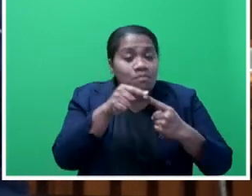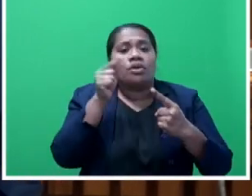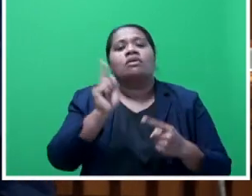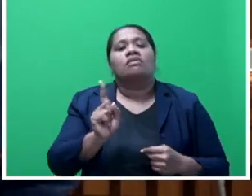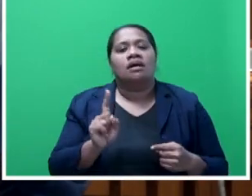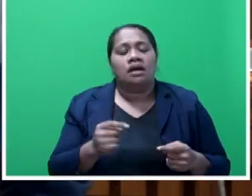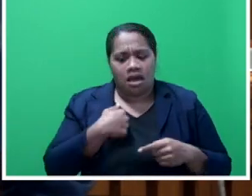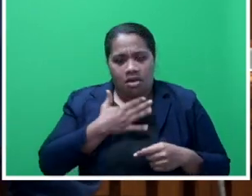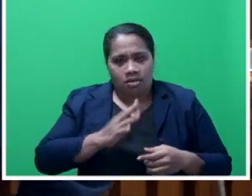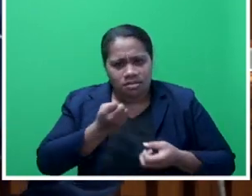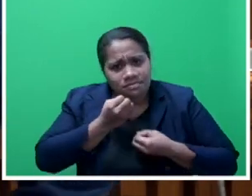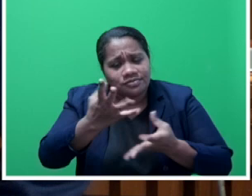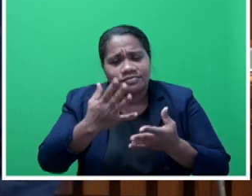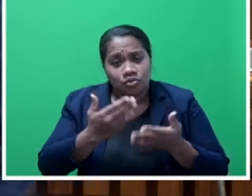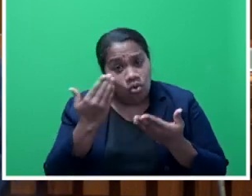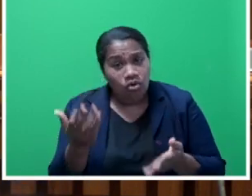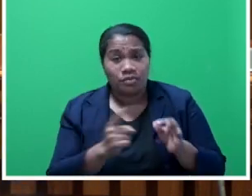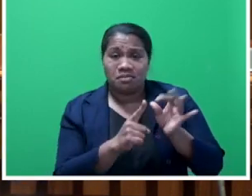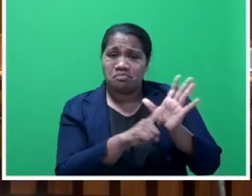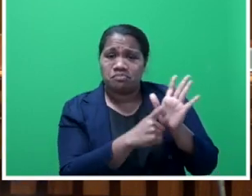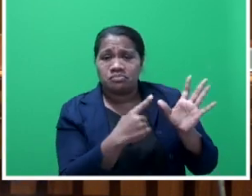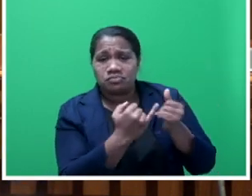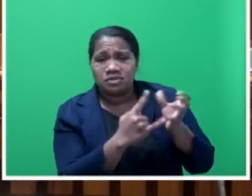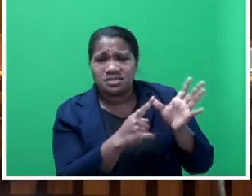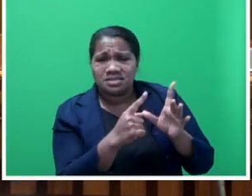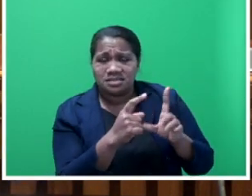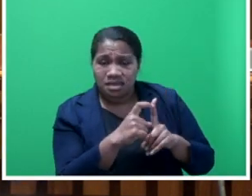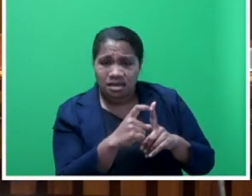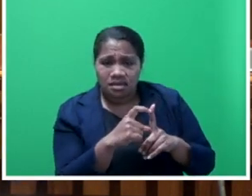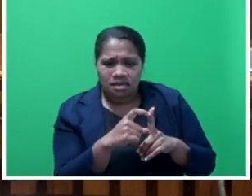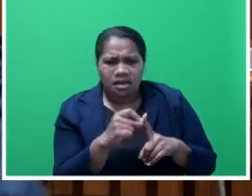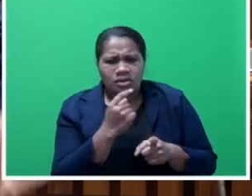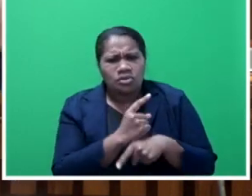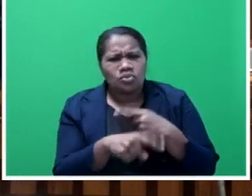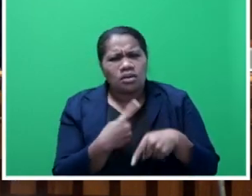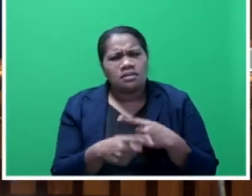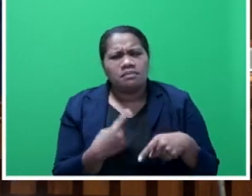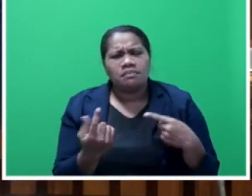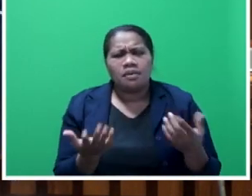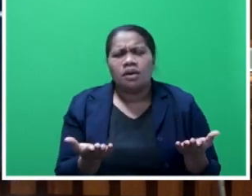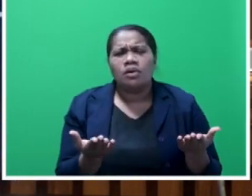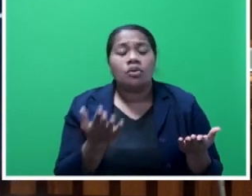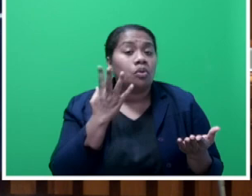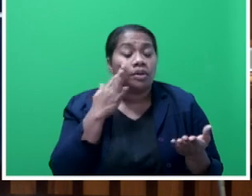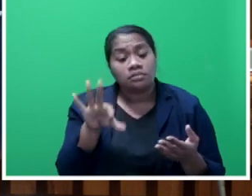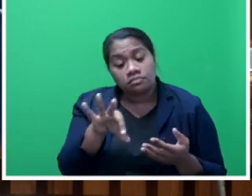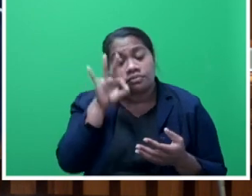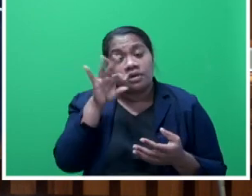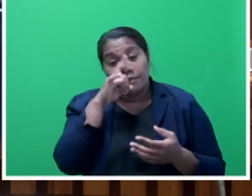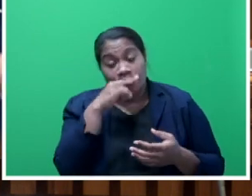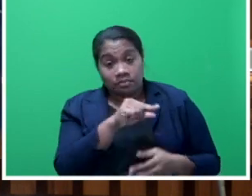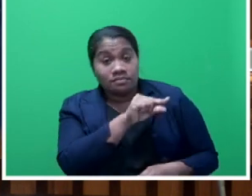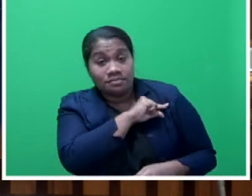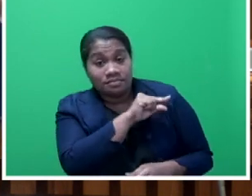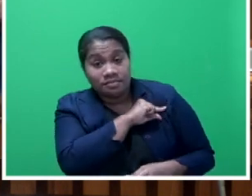for the first time. He said something appropriate yesterday, and he talked about that when you appoint people on merit, that